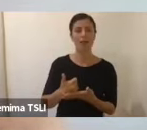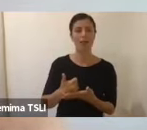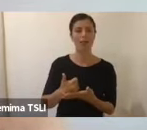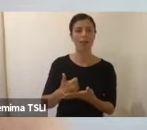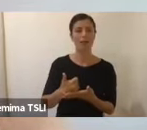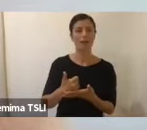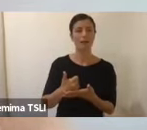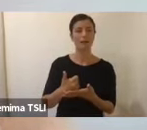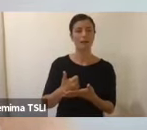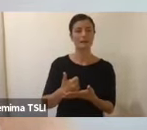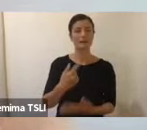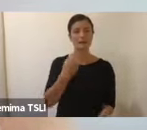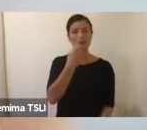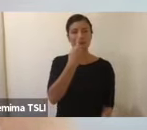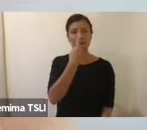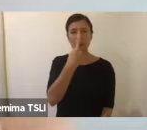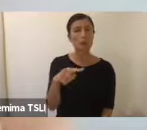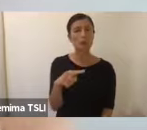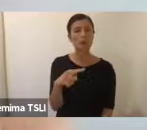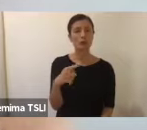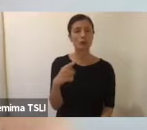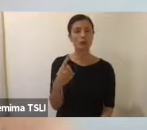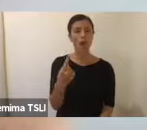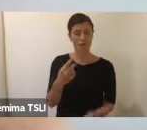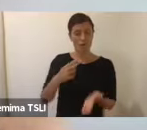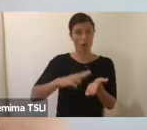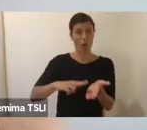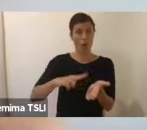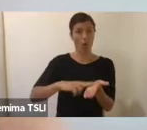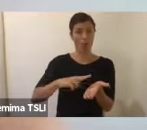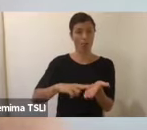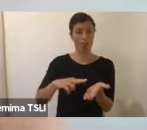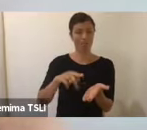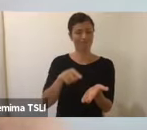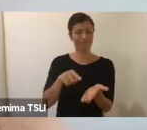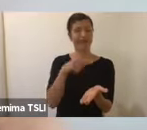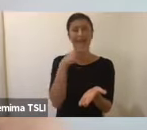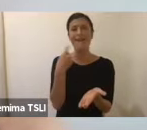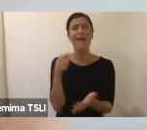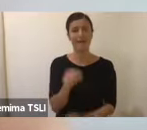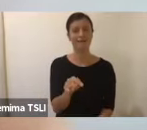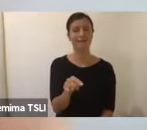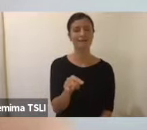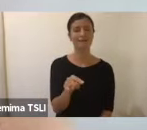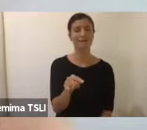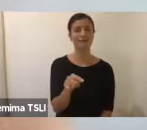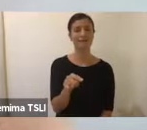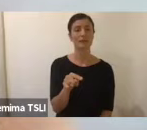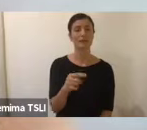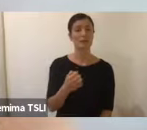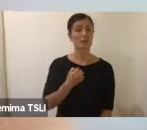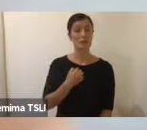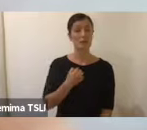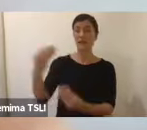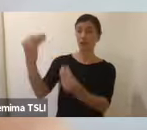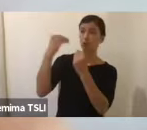kind of conceit I obviously didn't choose to be conditioned in this way by my family the media my school the books I